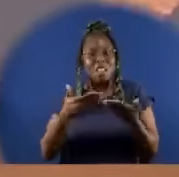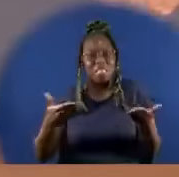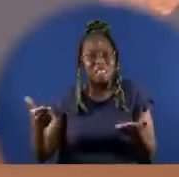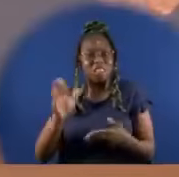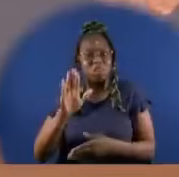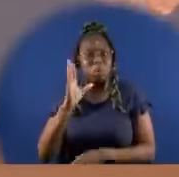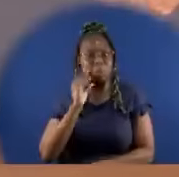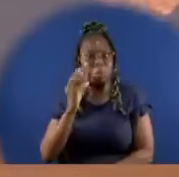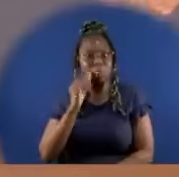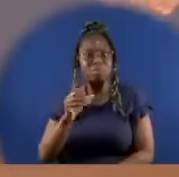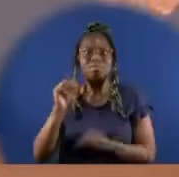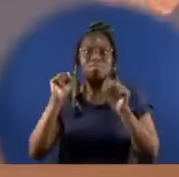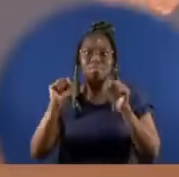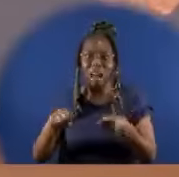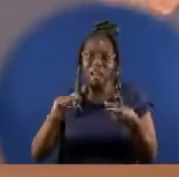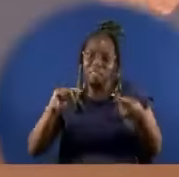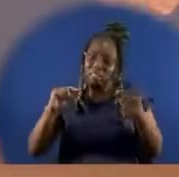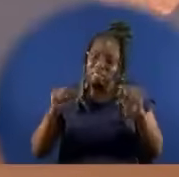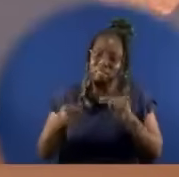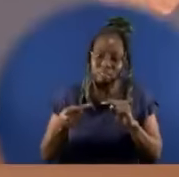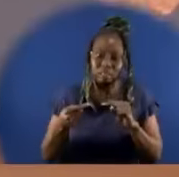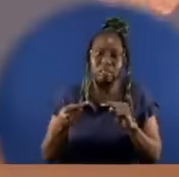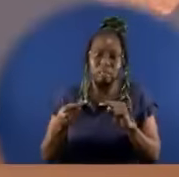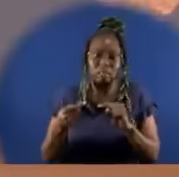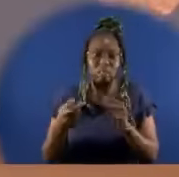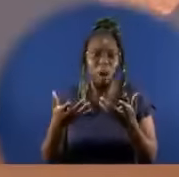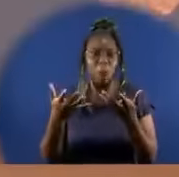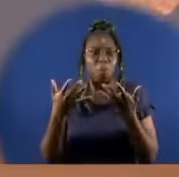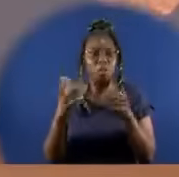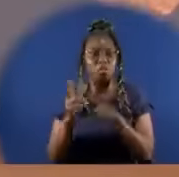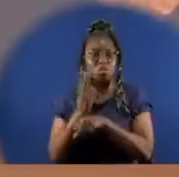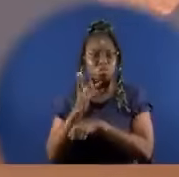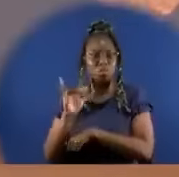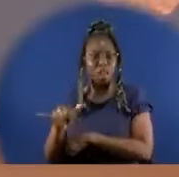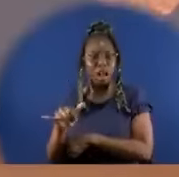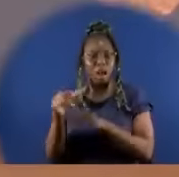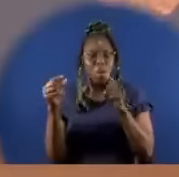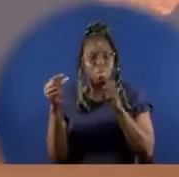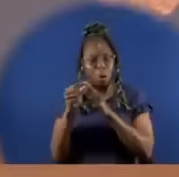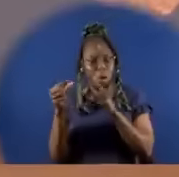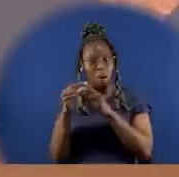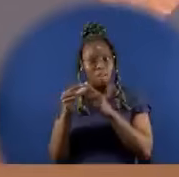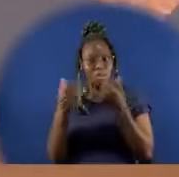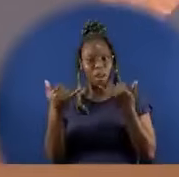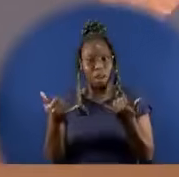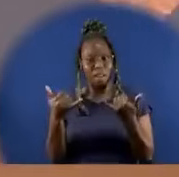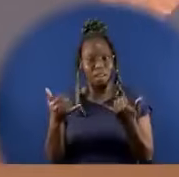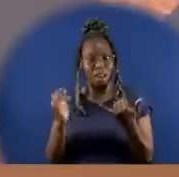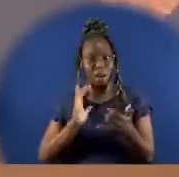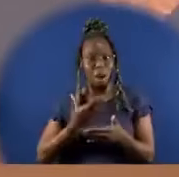to use scripture as my basis of understanding words, because Proverbs chapter 18 and verse